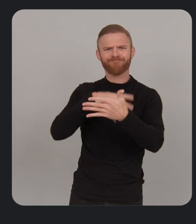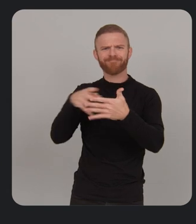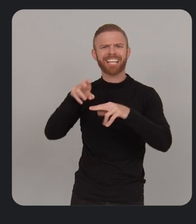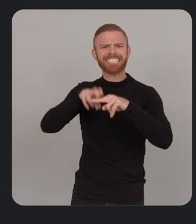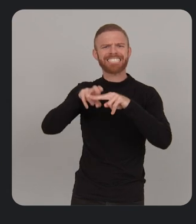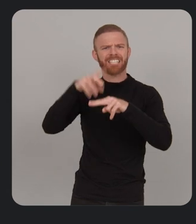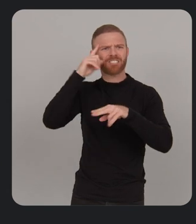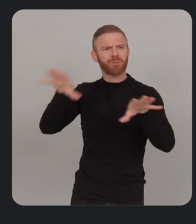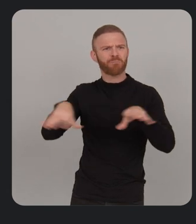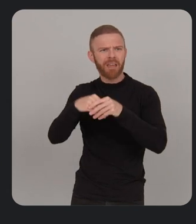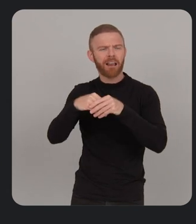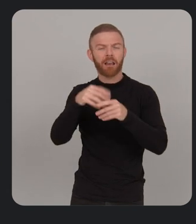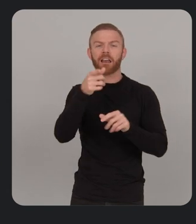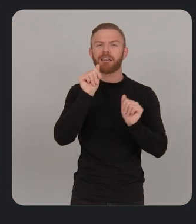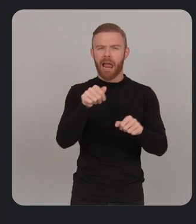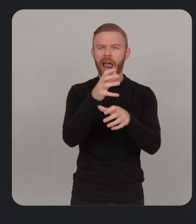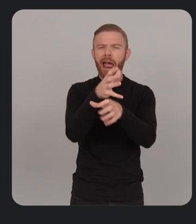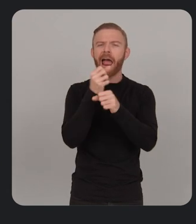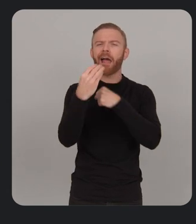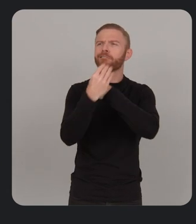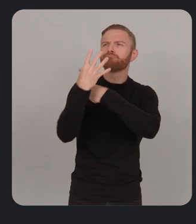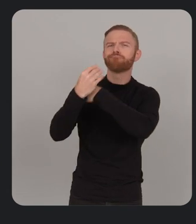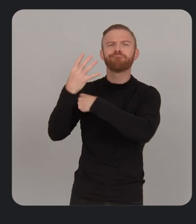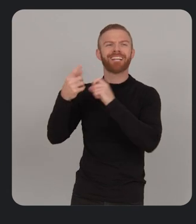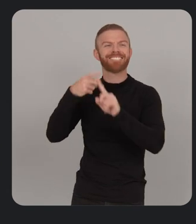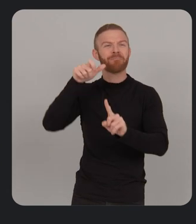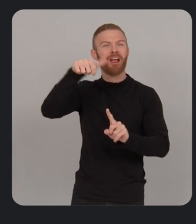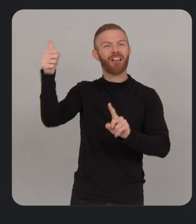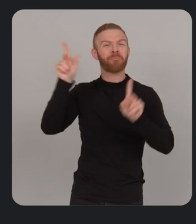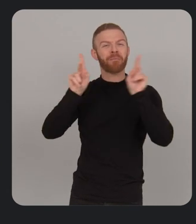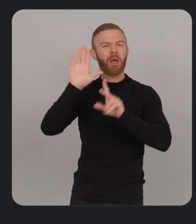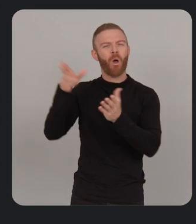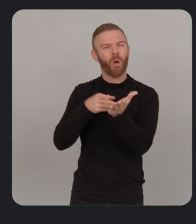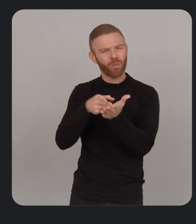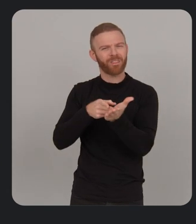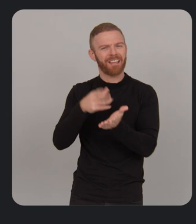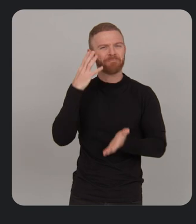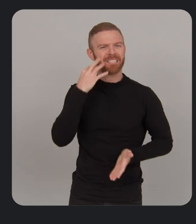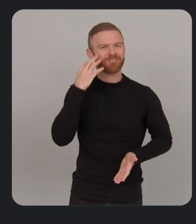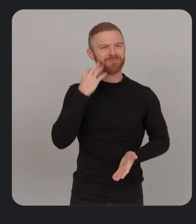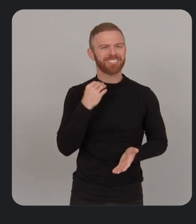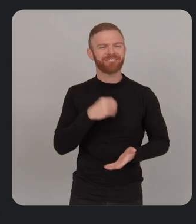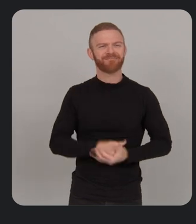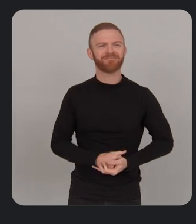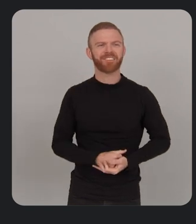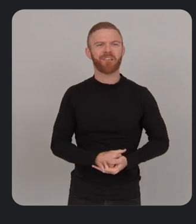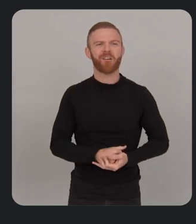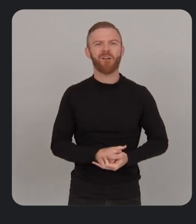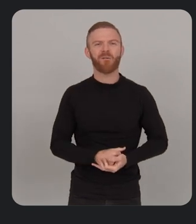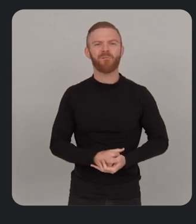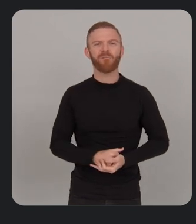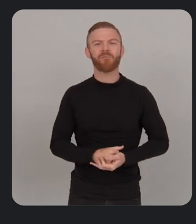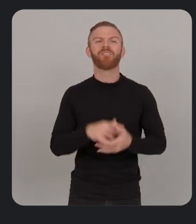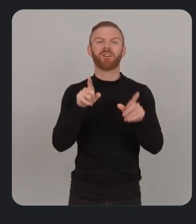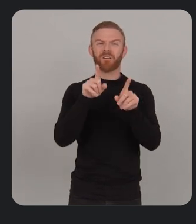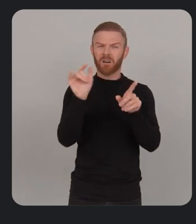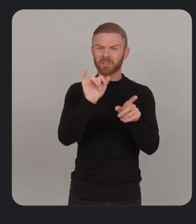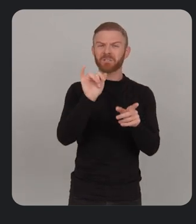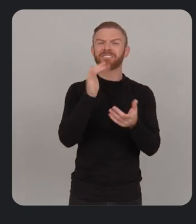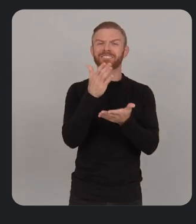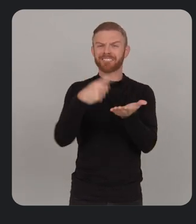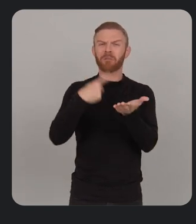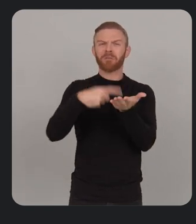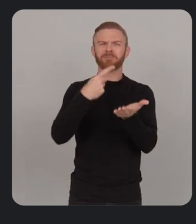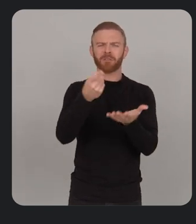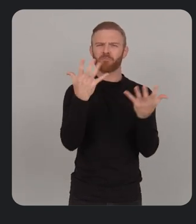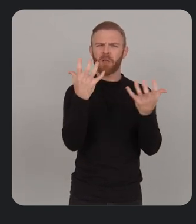you'll get insights from people's authentic experiences there are also times when you're looking for